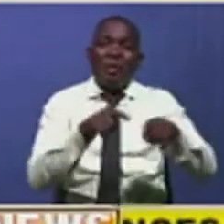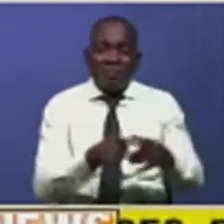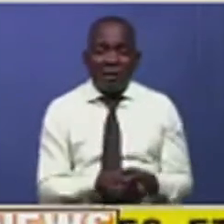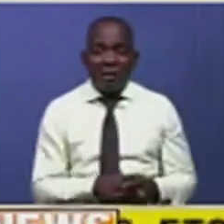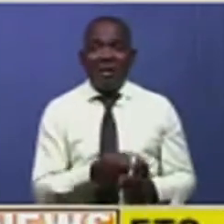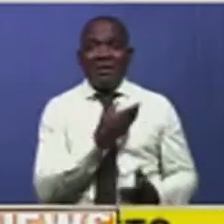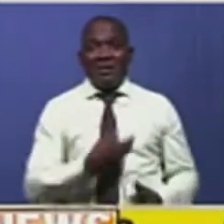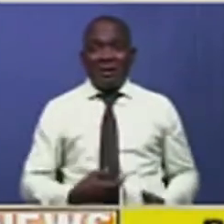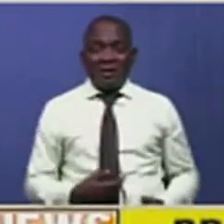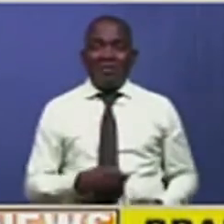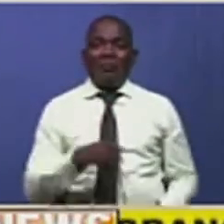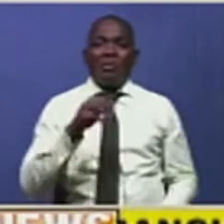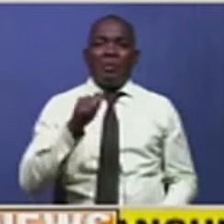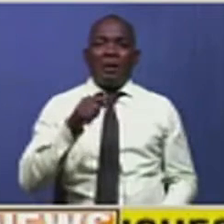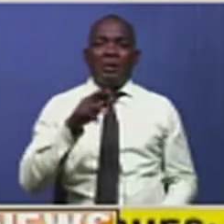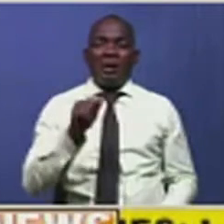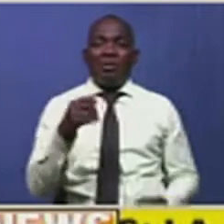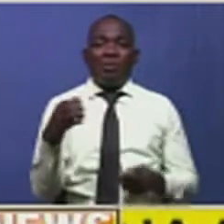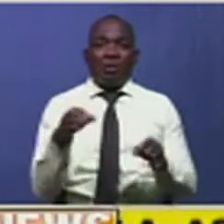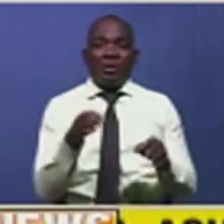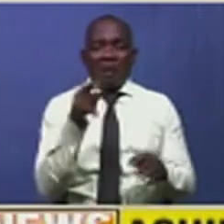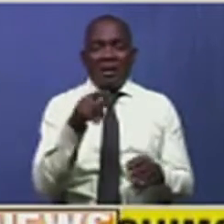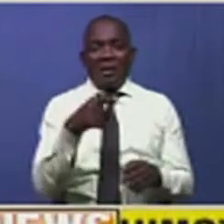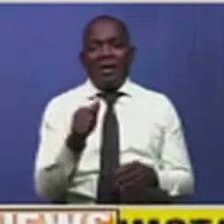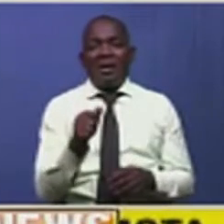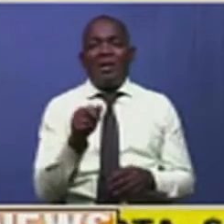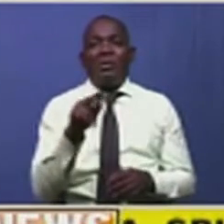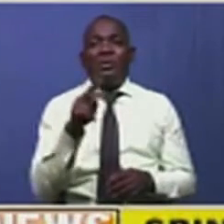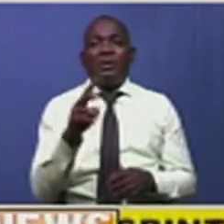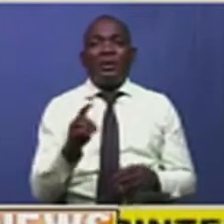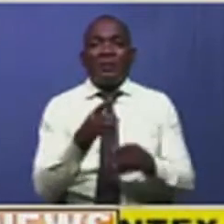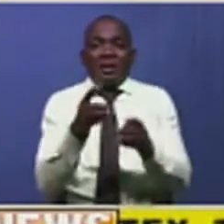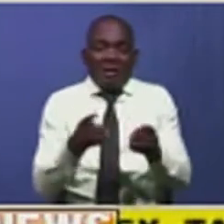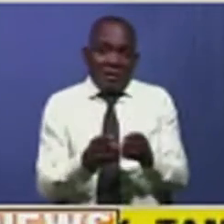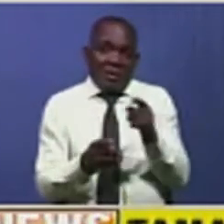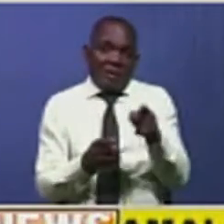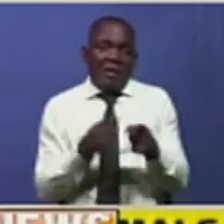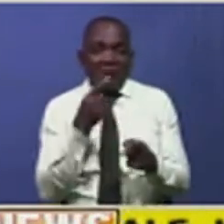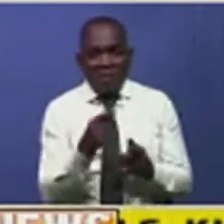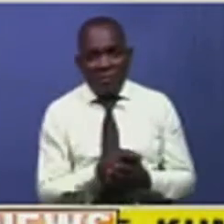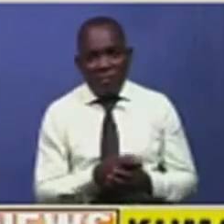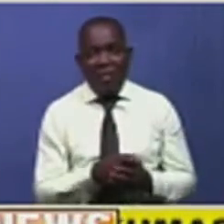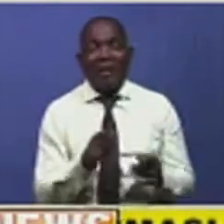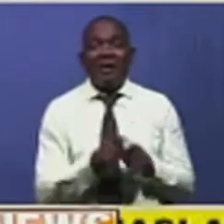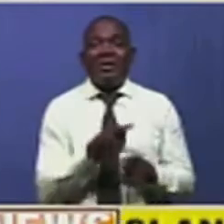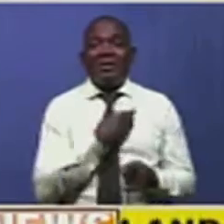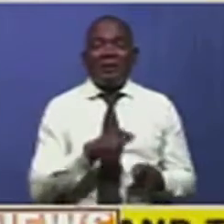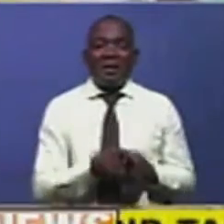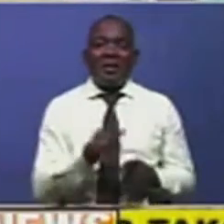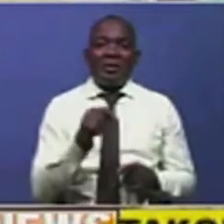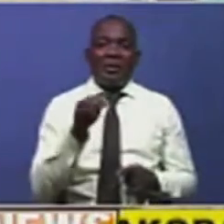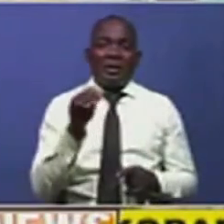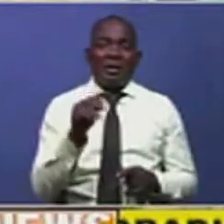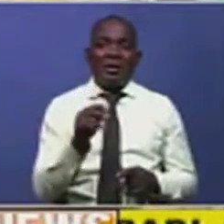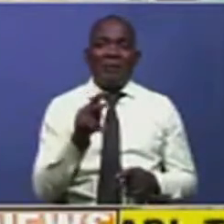The chief of Maligabu, a community in the Garu district, Naba Daniel Aduti, was also the 2013